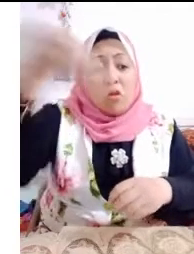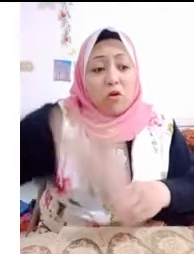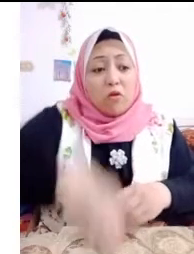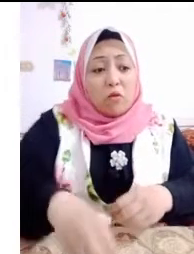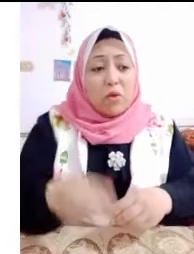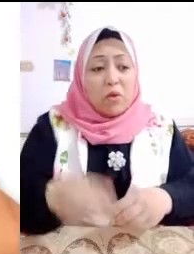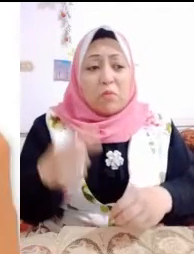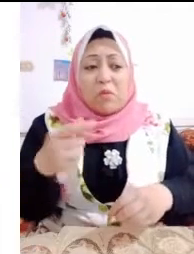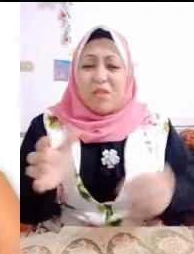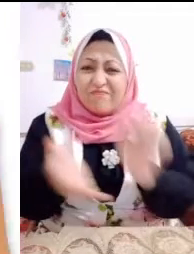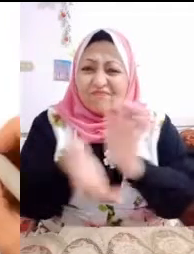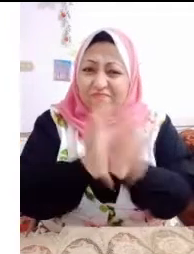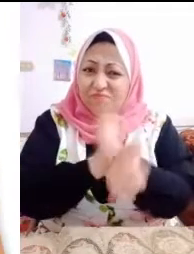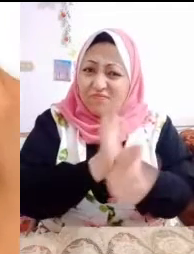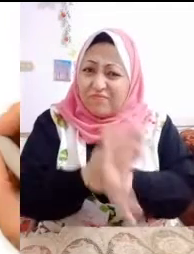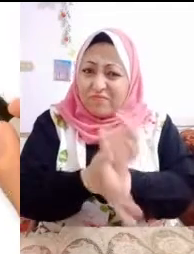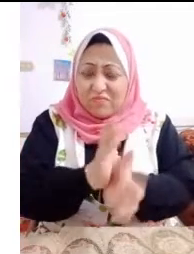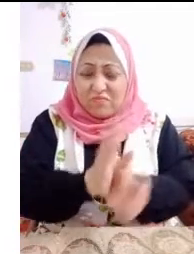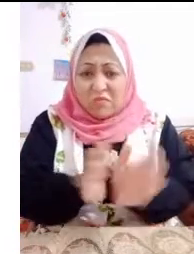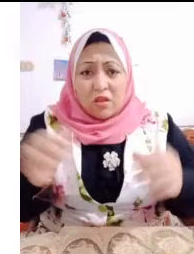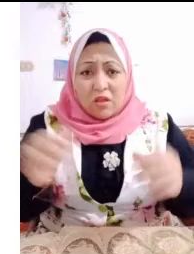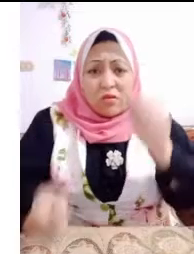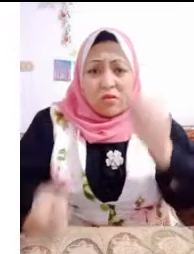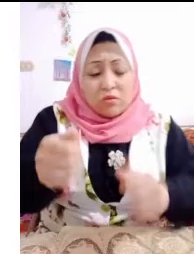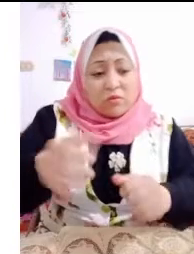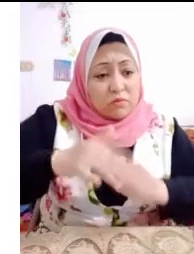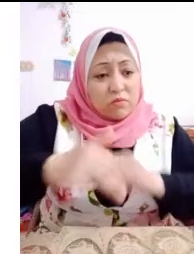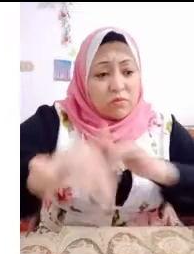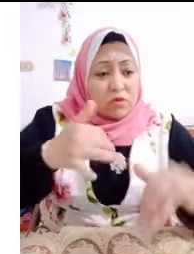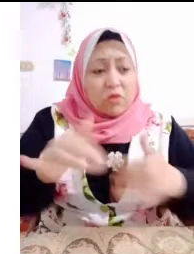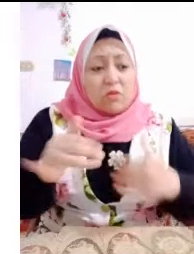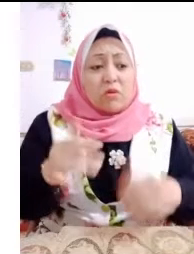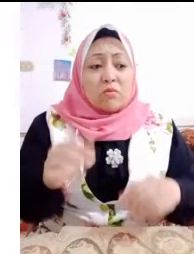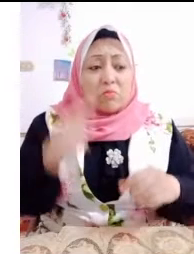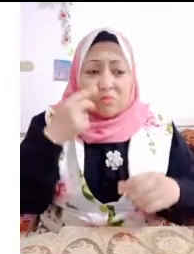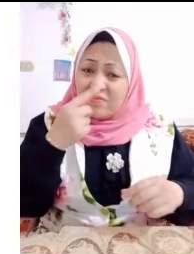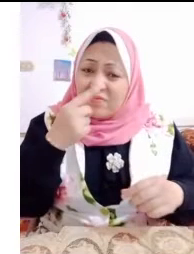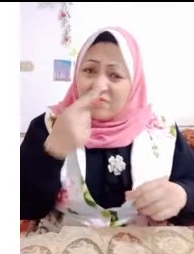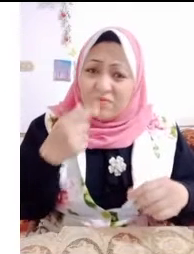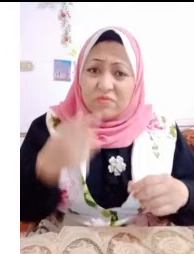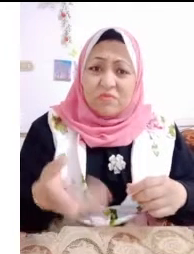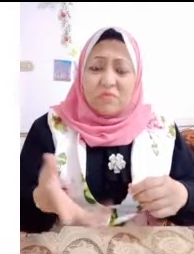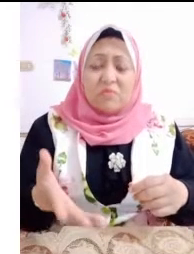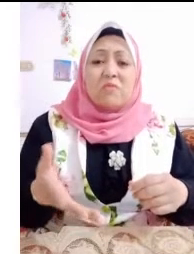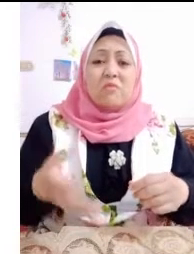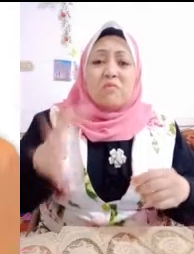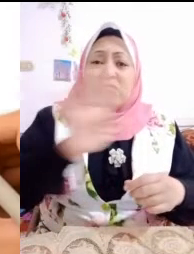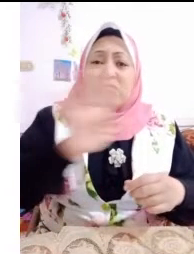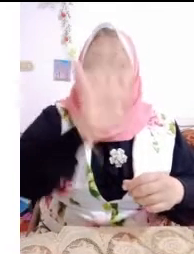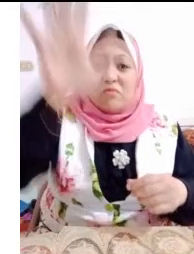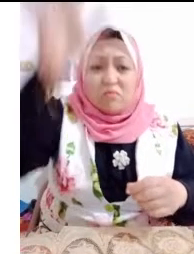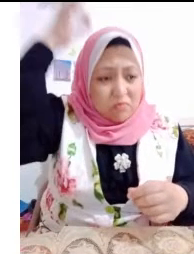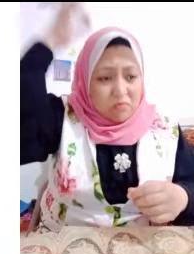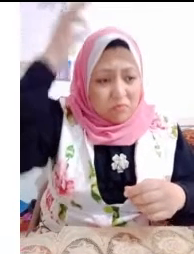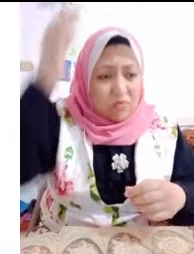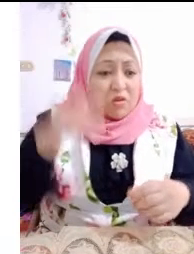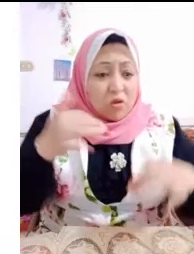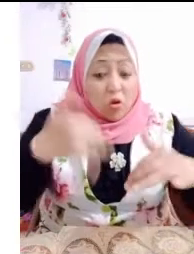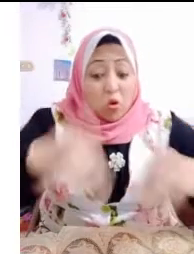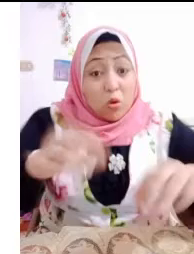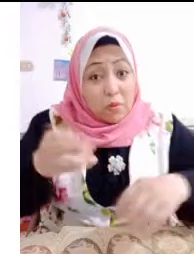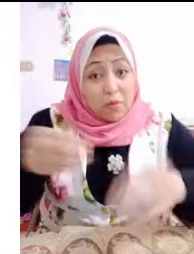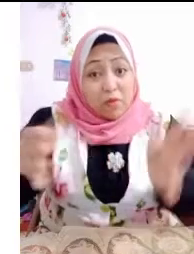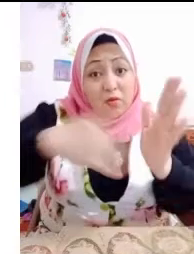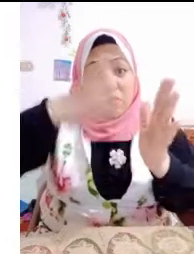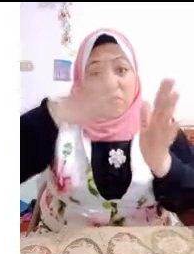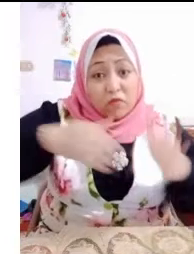Especially on roads with high traffic, the amount of released microplastics is significant. In addition, the wearing down of paints used